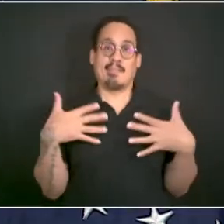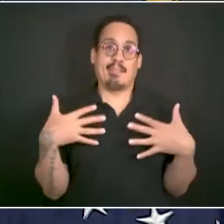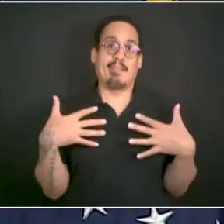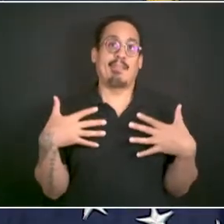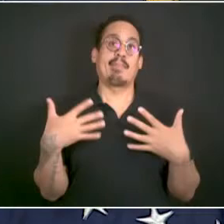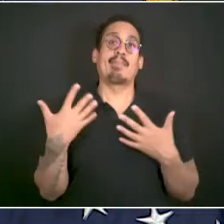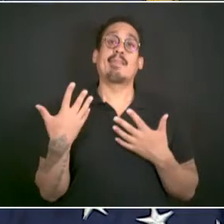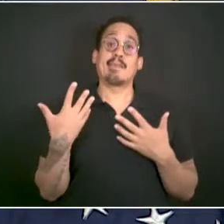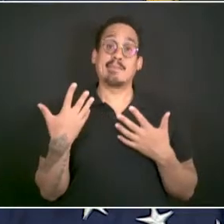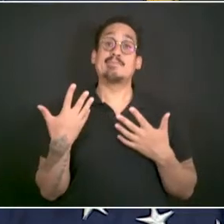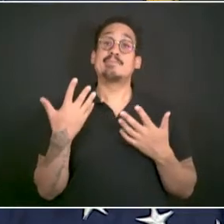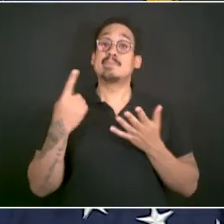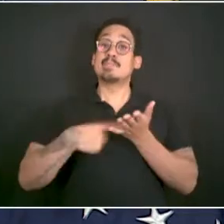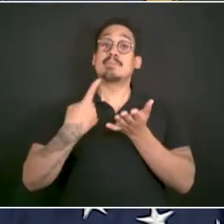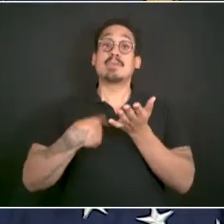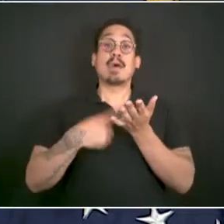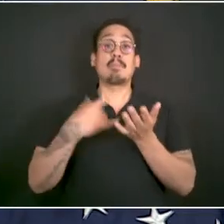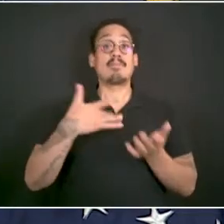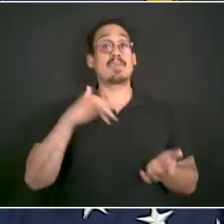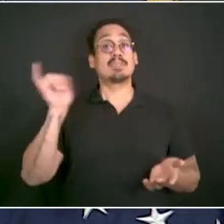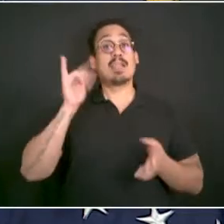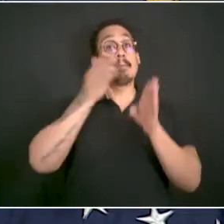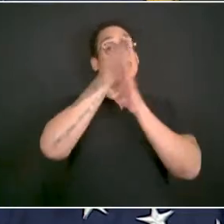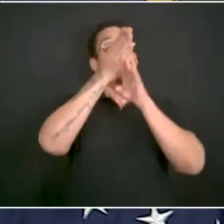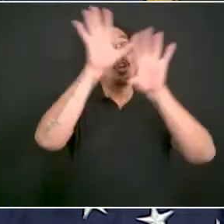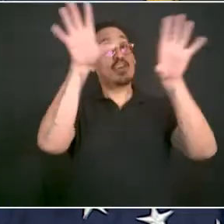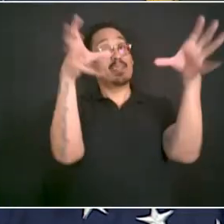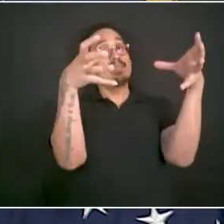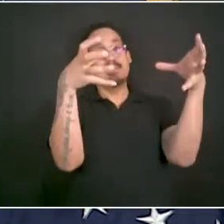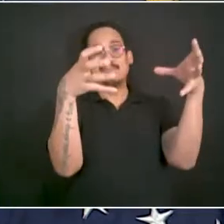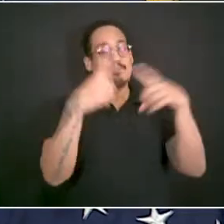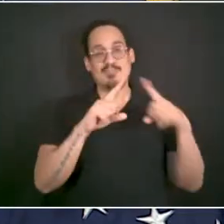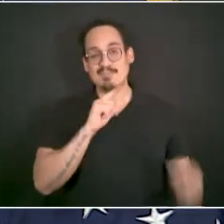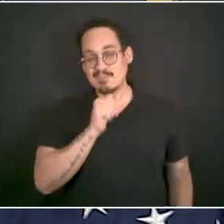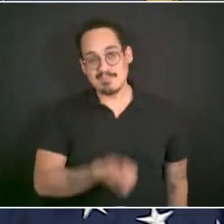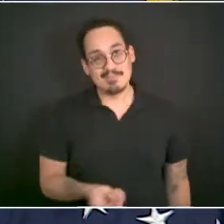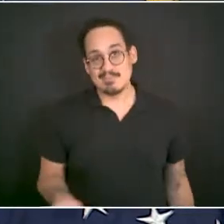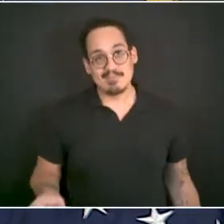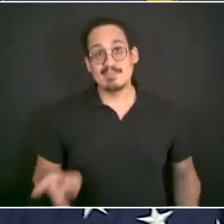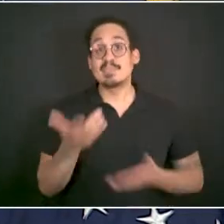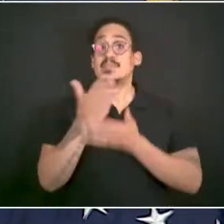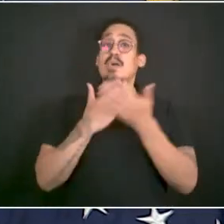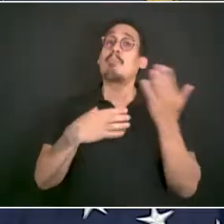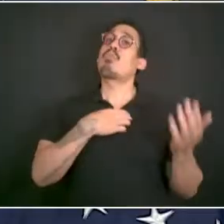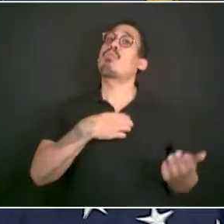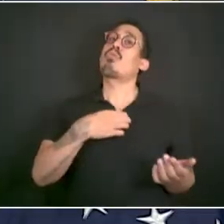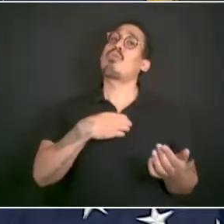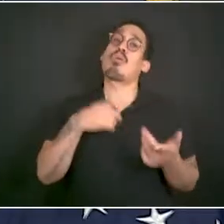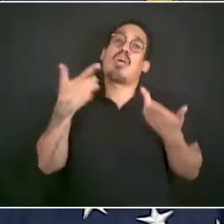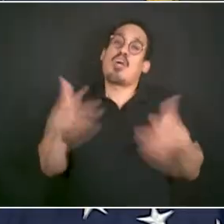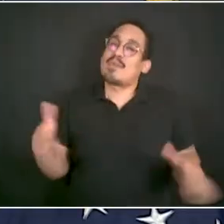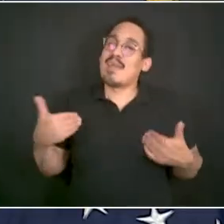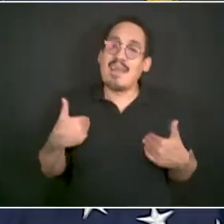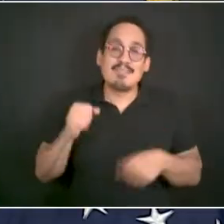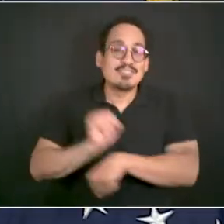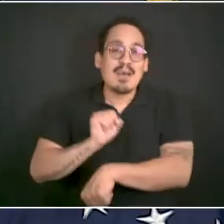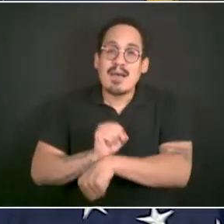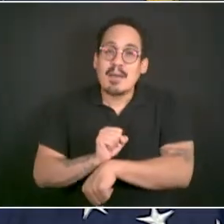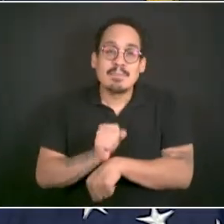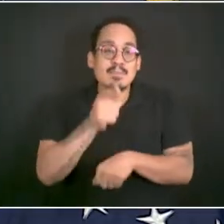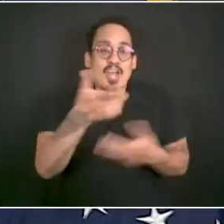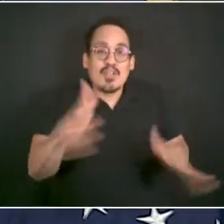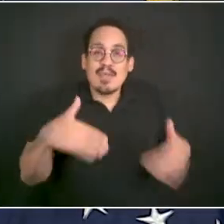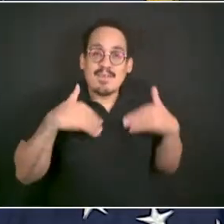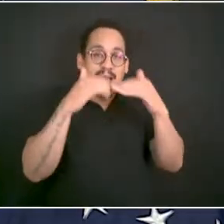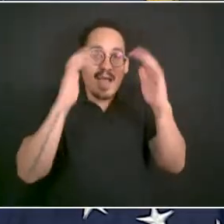majority. Sometimes they have their jobs already, they have their homes already, and they don't understand that other folks are trying to get employed, other